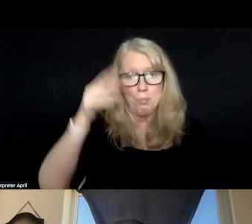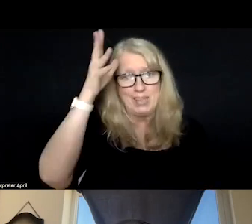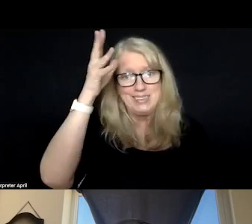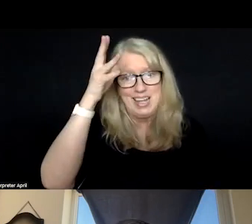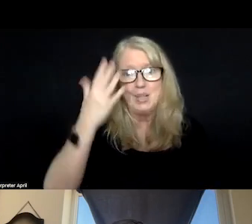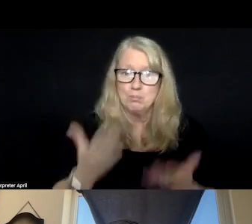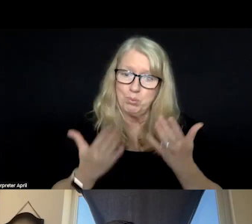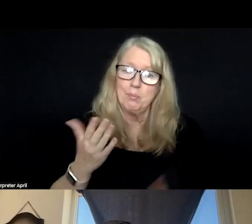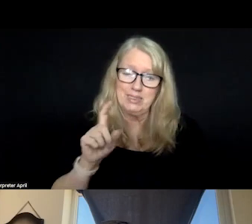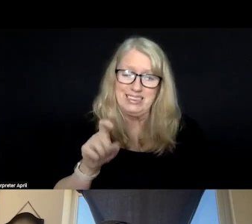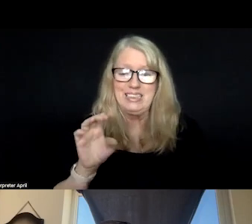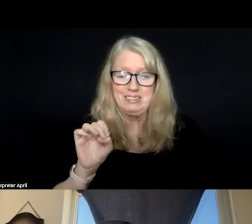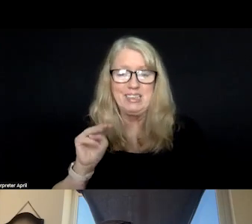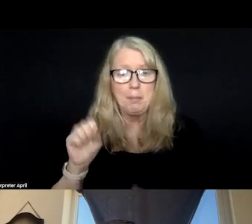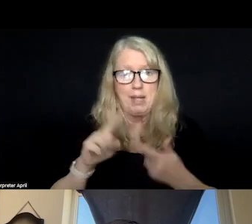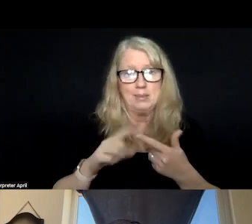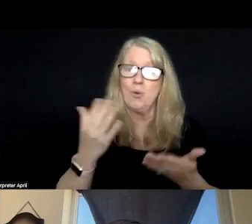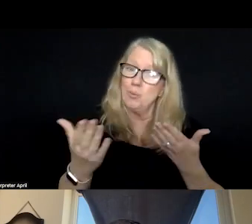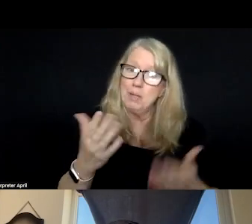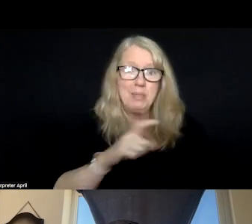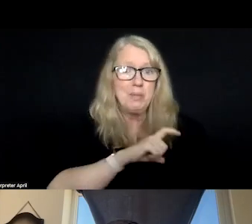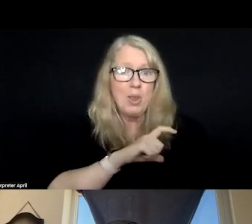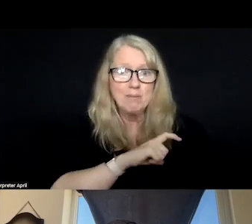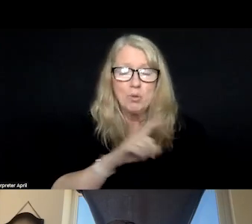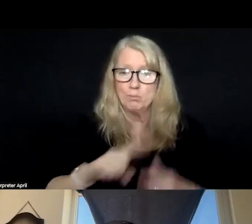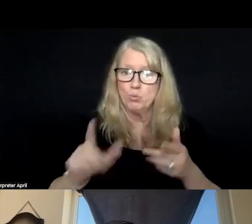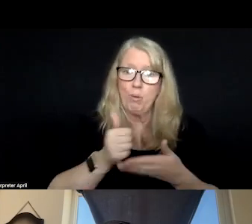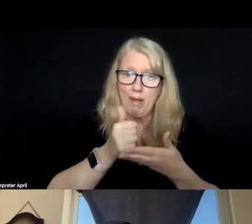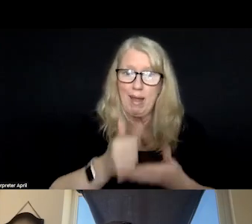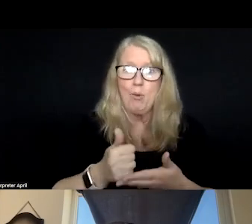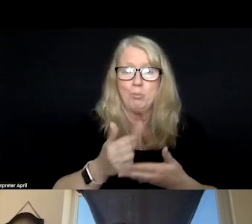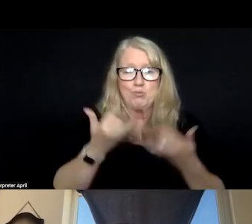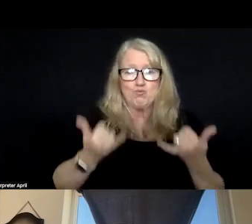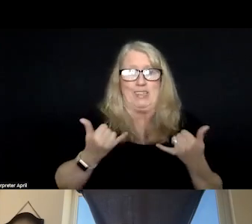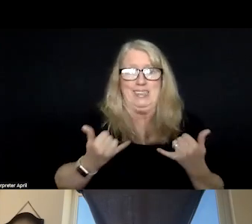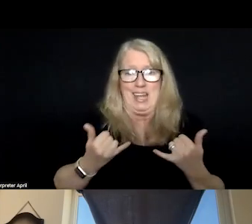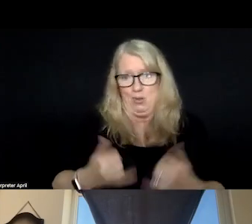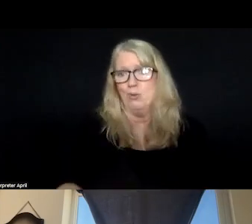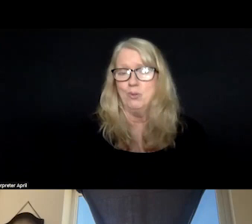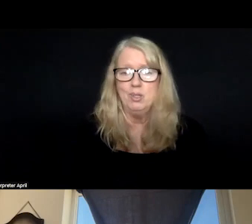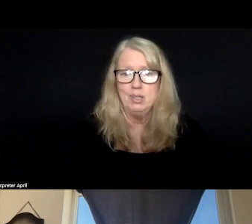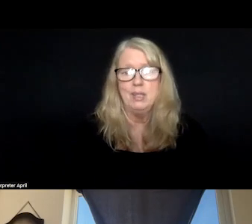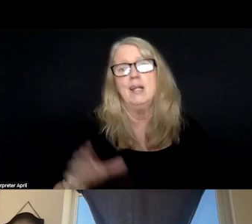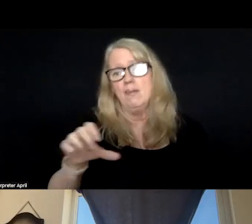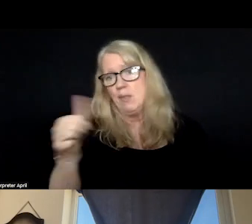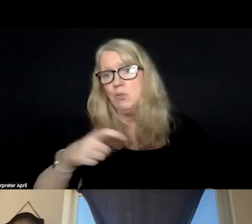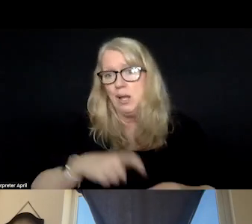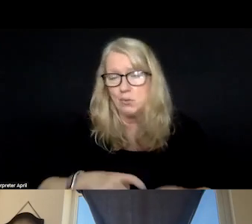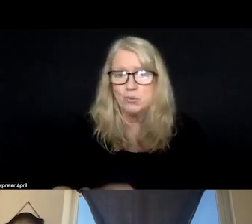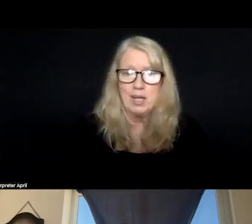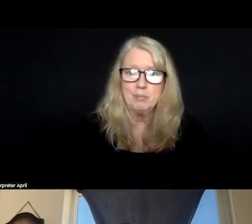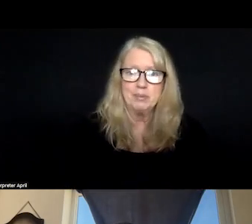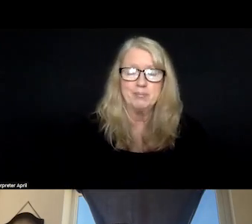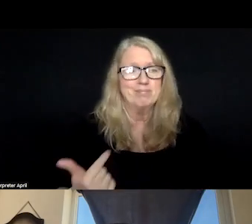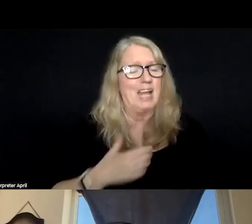needs EMS or maybe even law enforcement or somebody to help right now. And then there are other times where, you know,